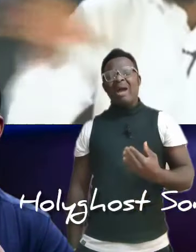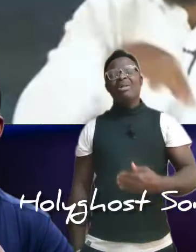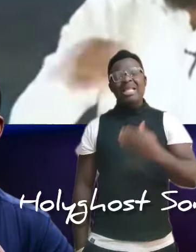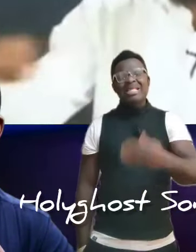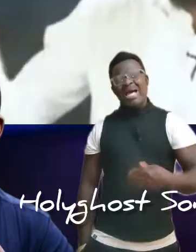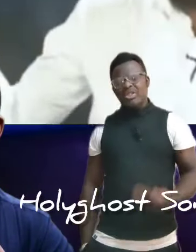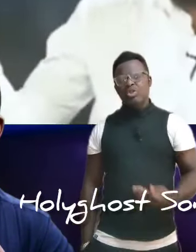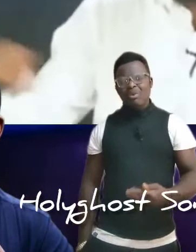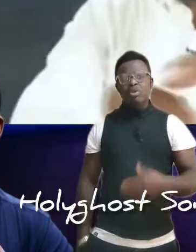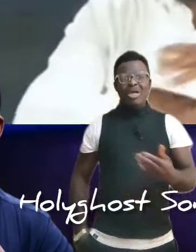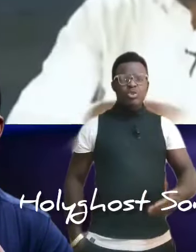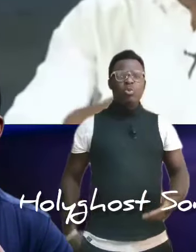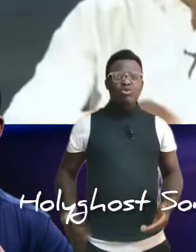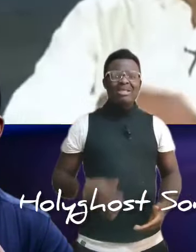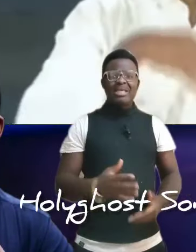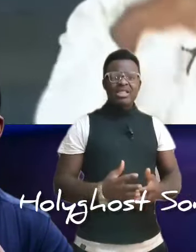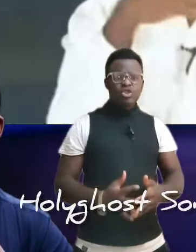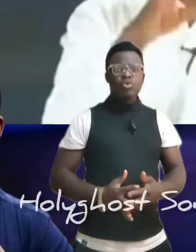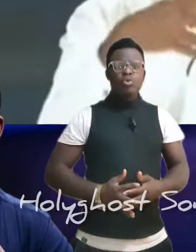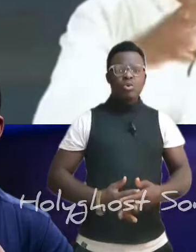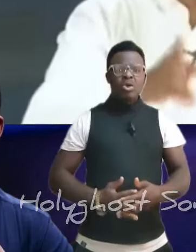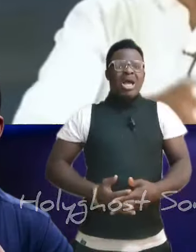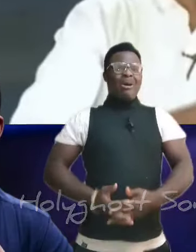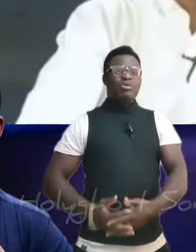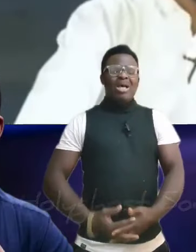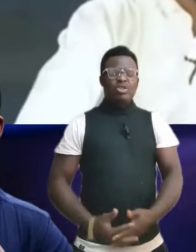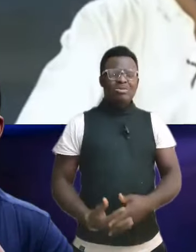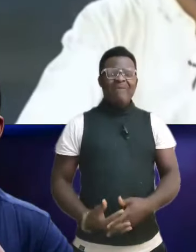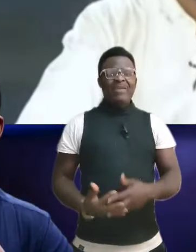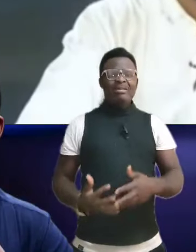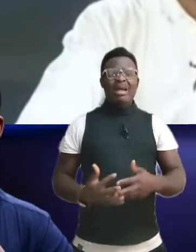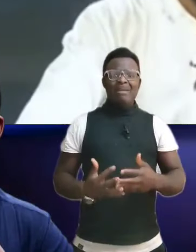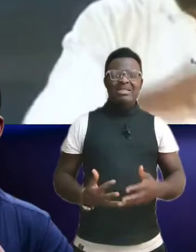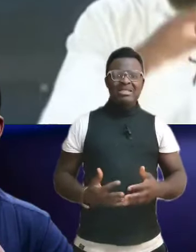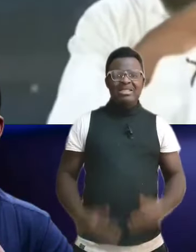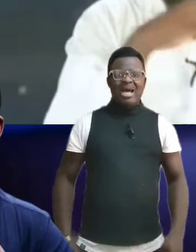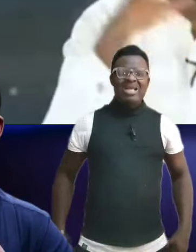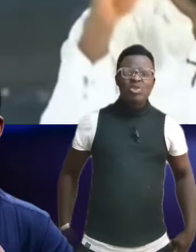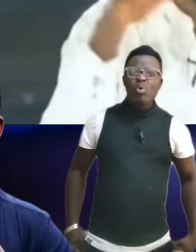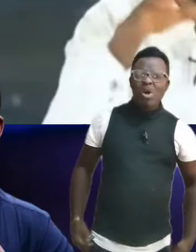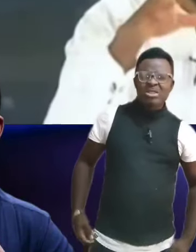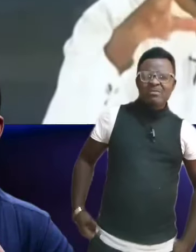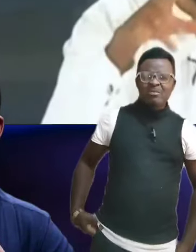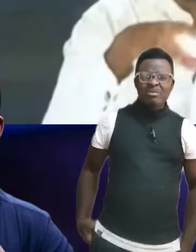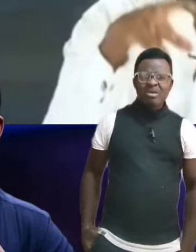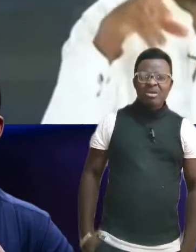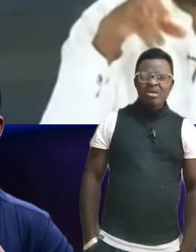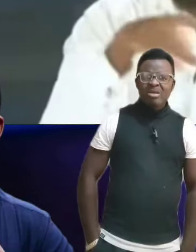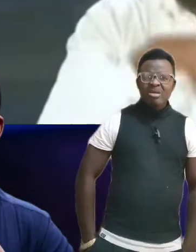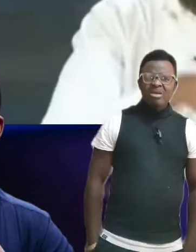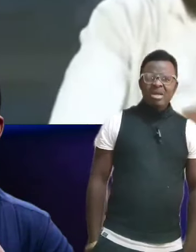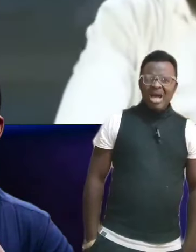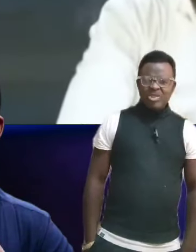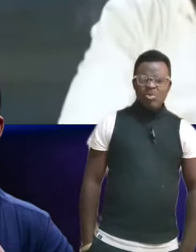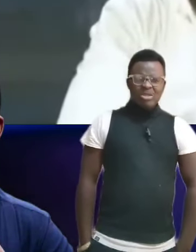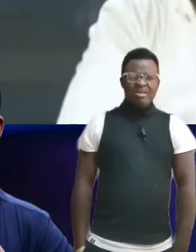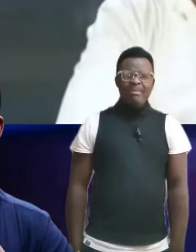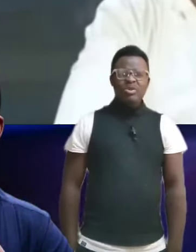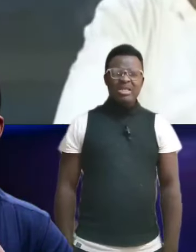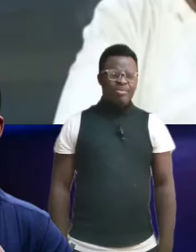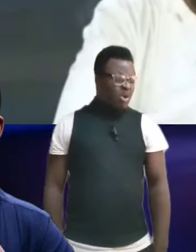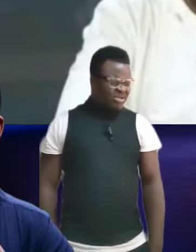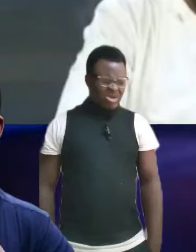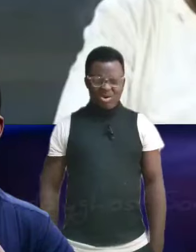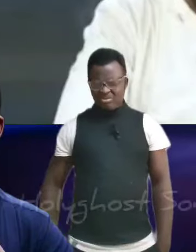You brought them together and lumped and charged. Anyway, I don't want to even go into the charge. I don't want to go into the charge at all. What we are saying is